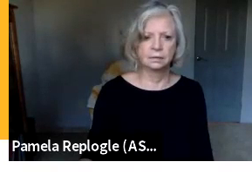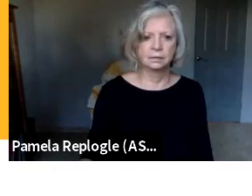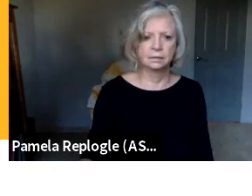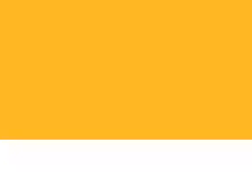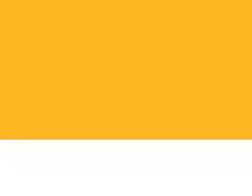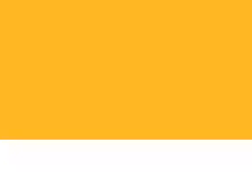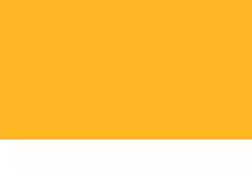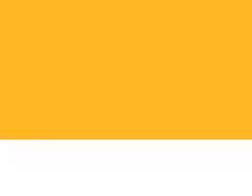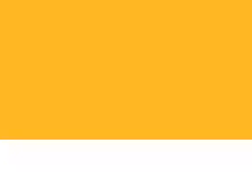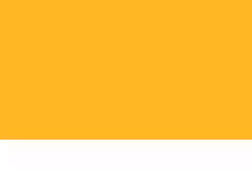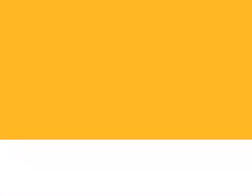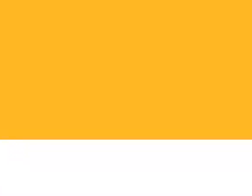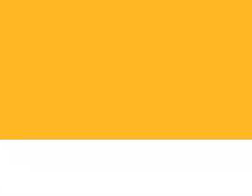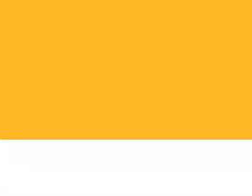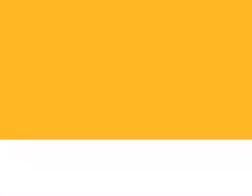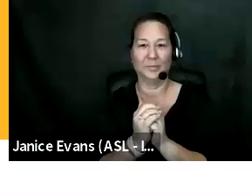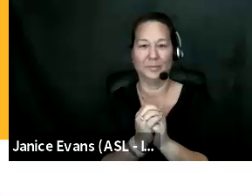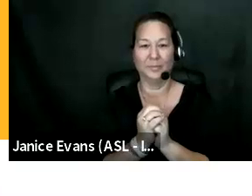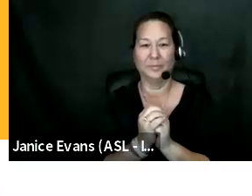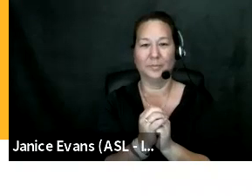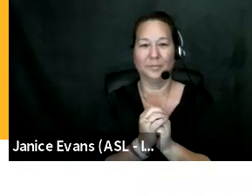Pamela, you can switch out for Janice. Thank you.